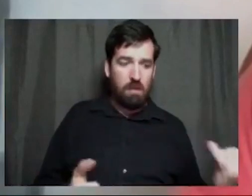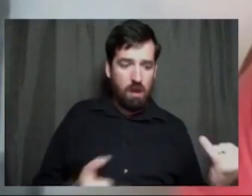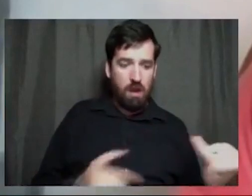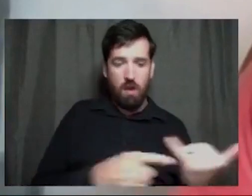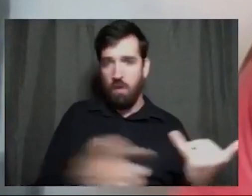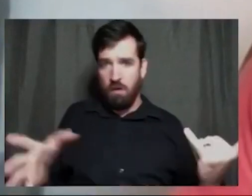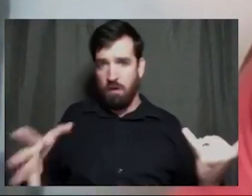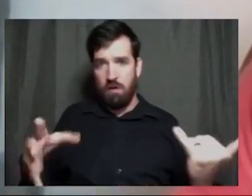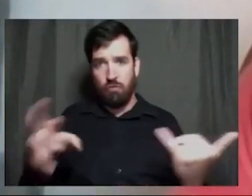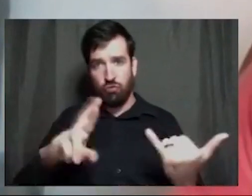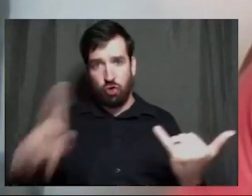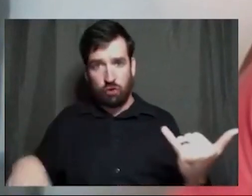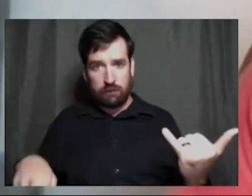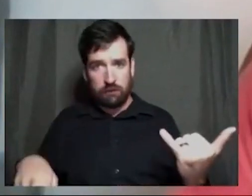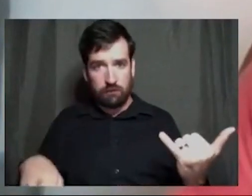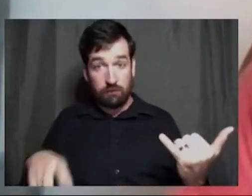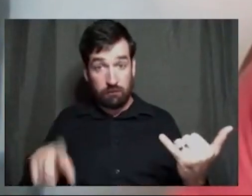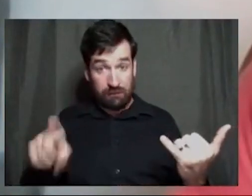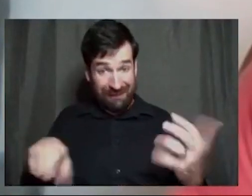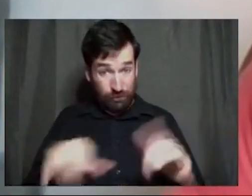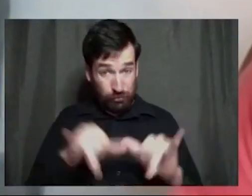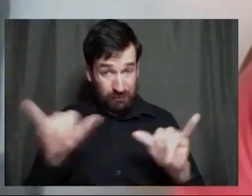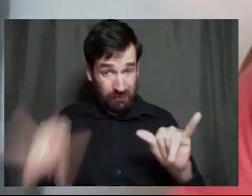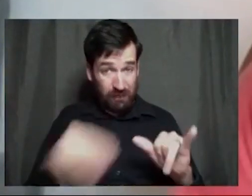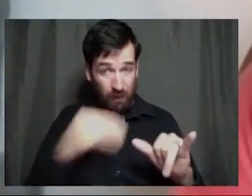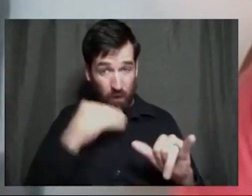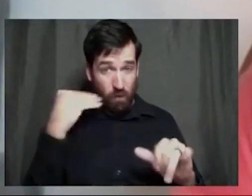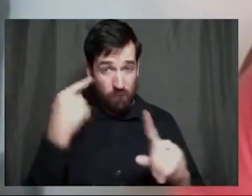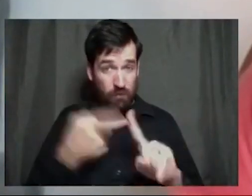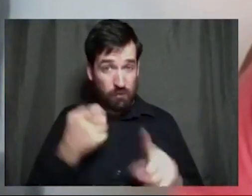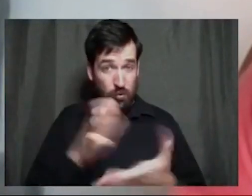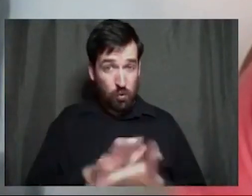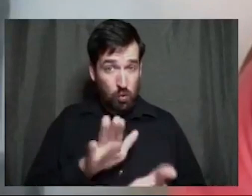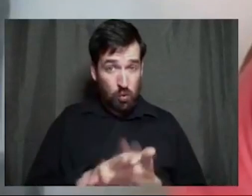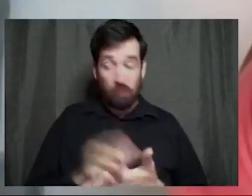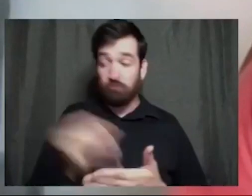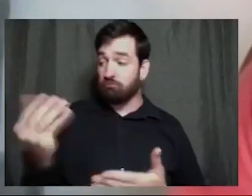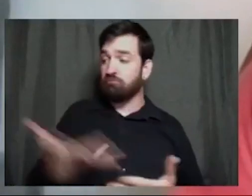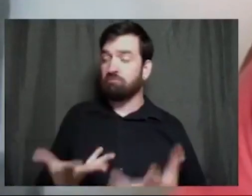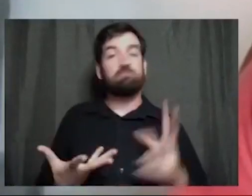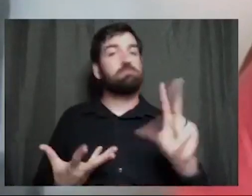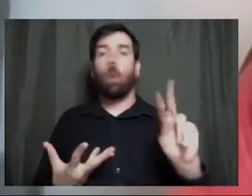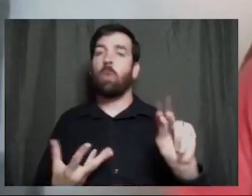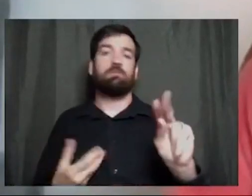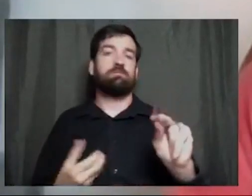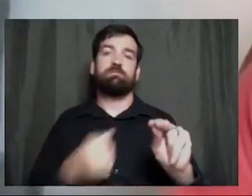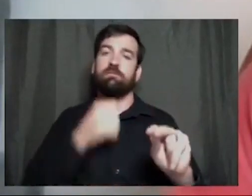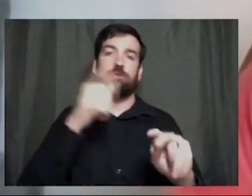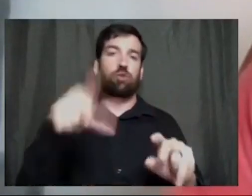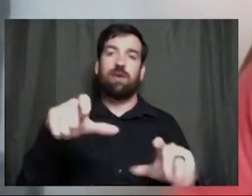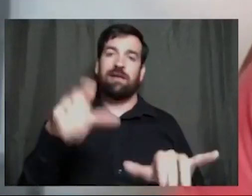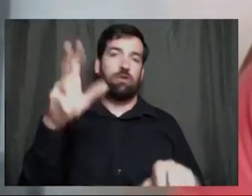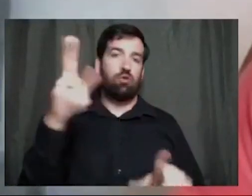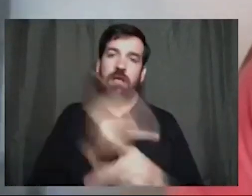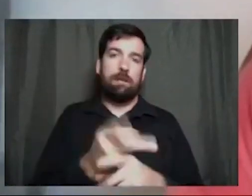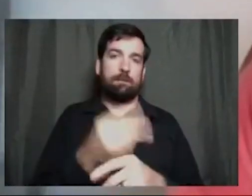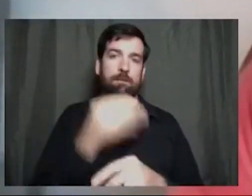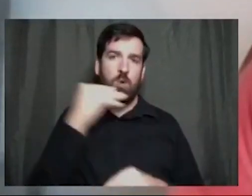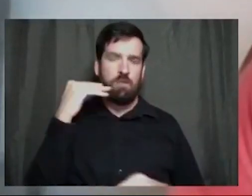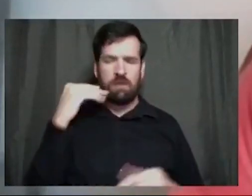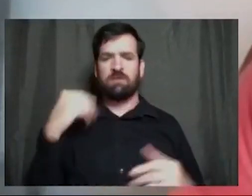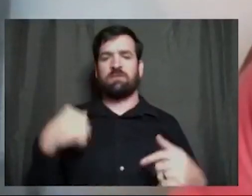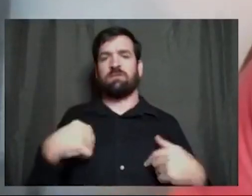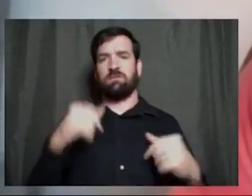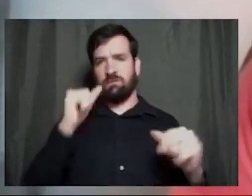came back, did I need to keep her home from school? And I was advised no, which really surprised me, knowing that I could send